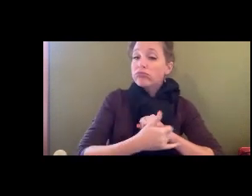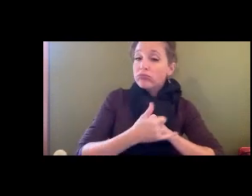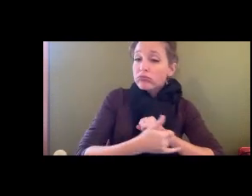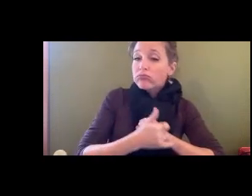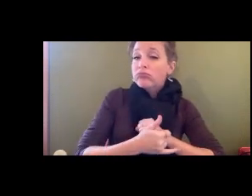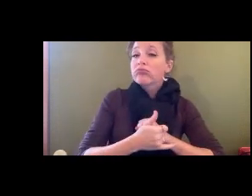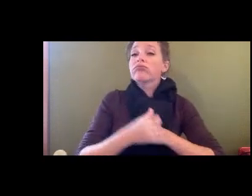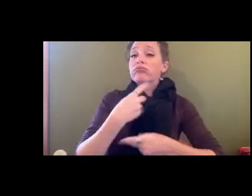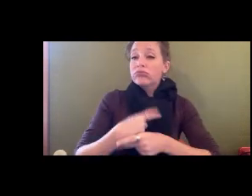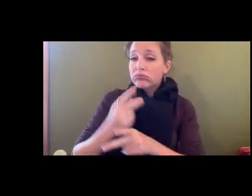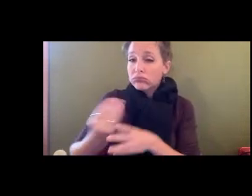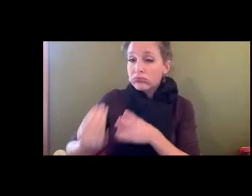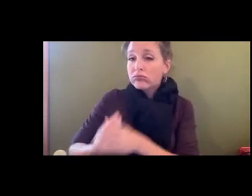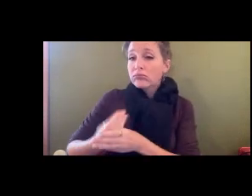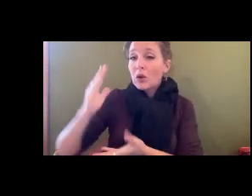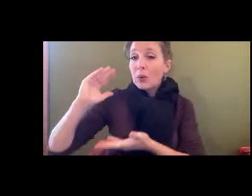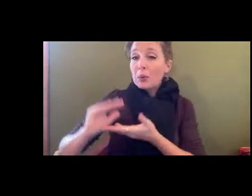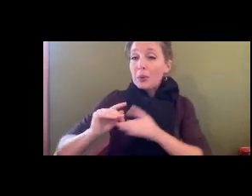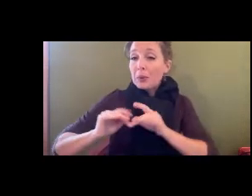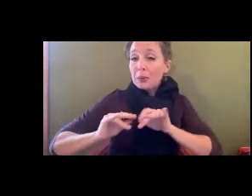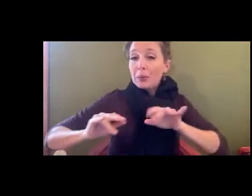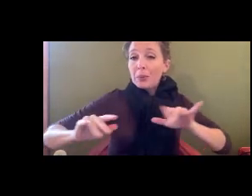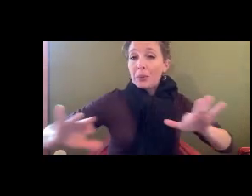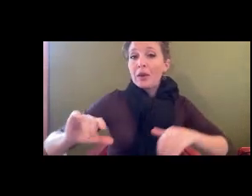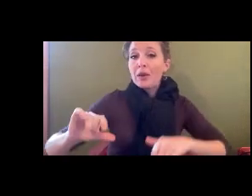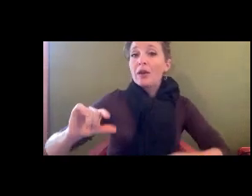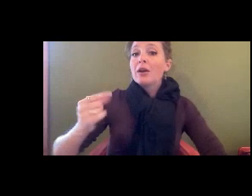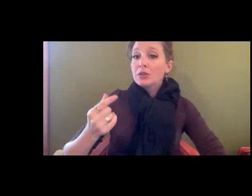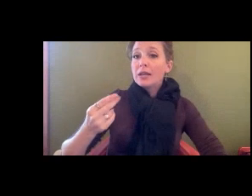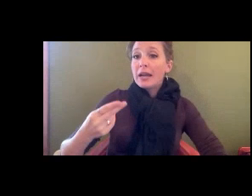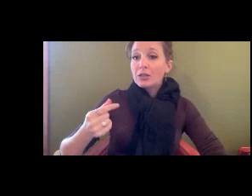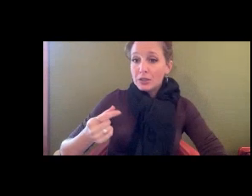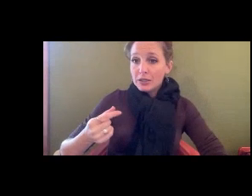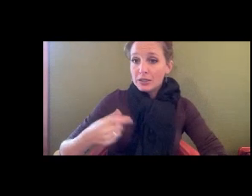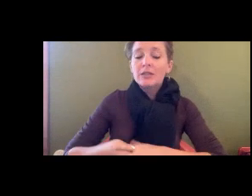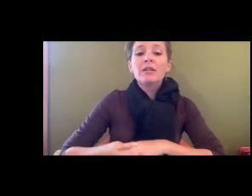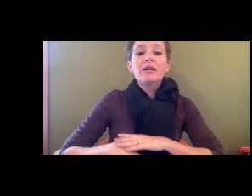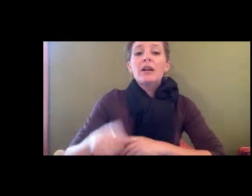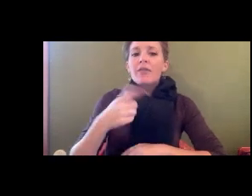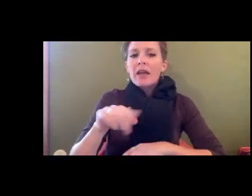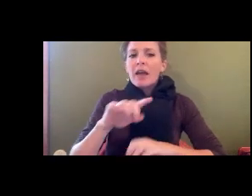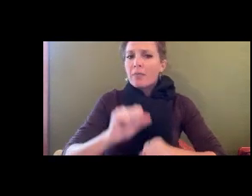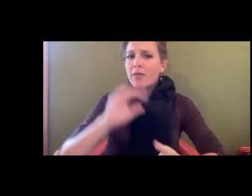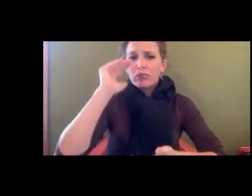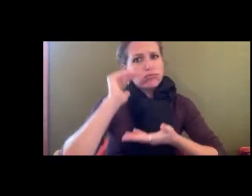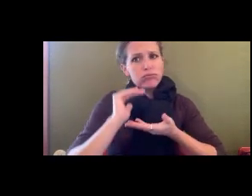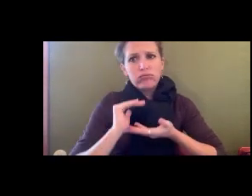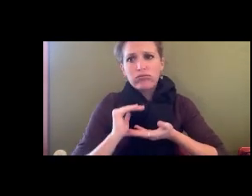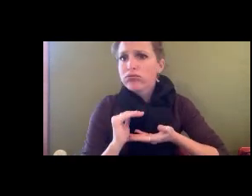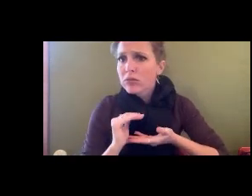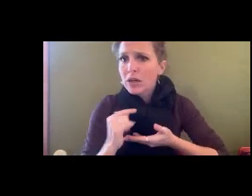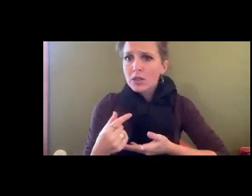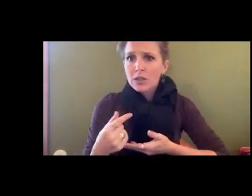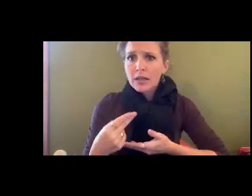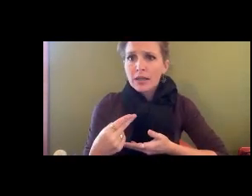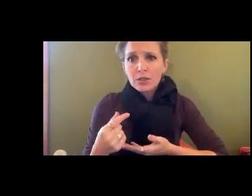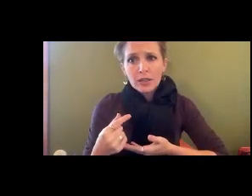reduced inputs, they've been able to curb the growth of or even reduce greenhouse gas emissions from